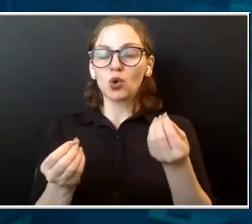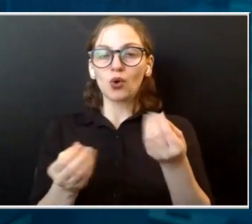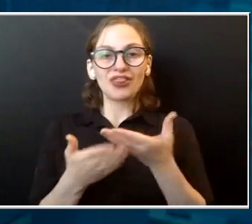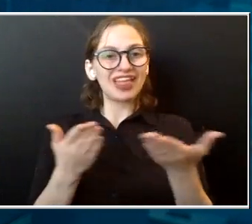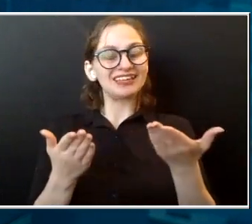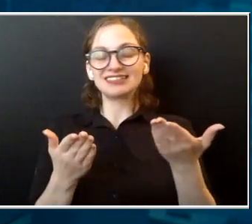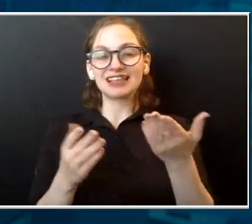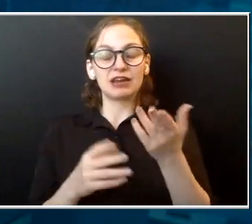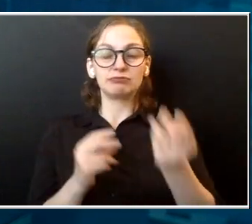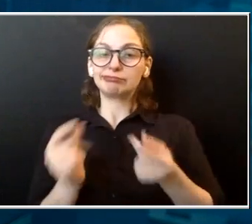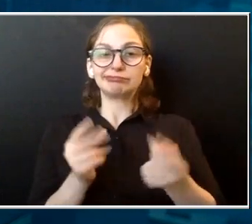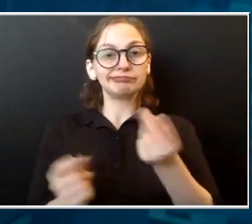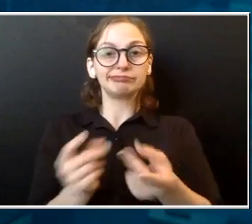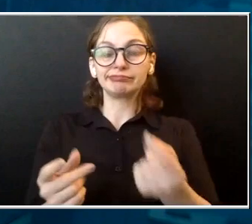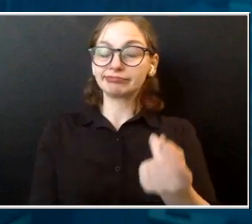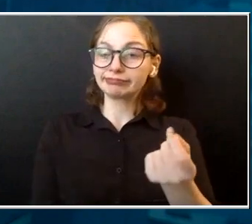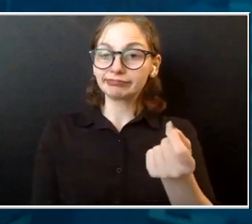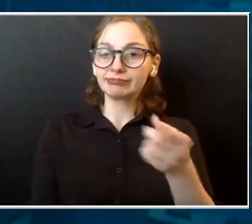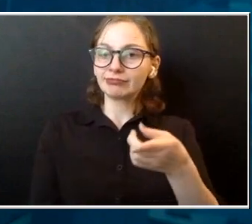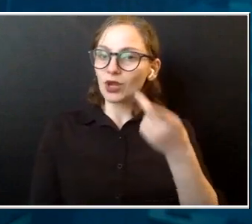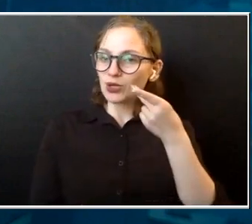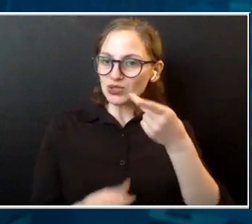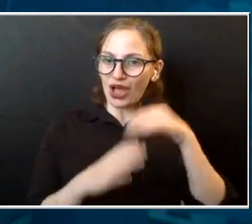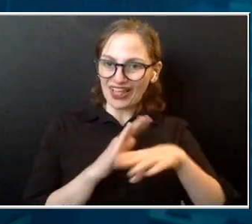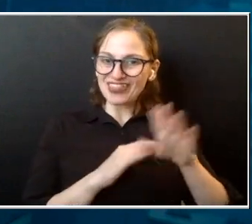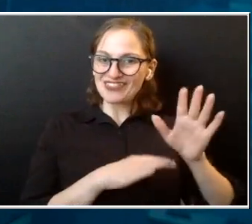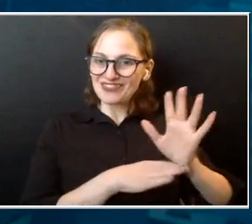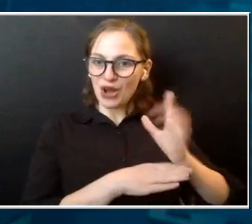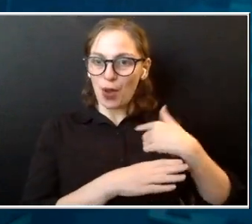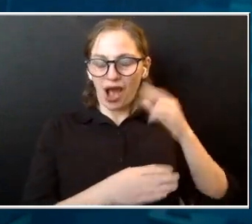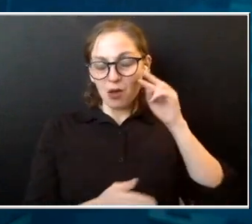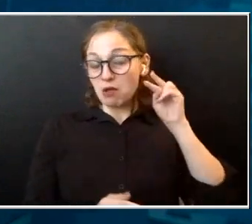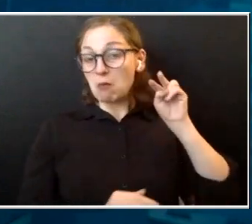Dr. Schmidt's shoulder. Like a big brother, actually.